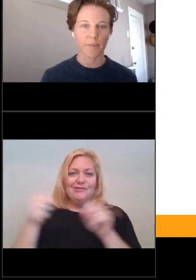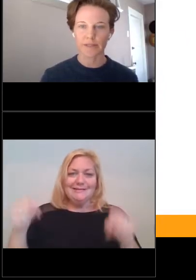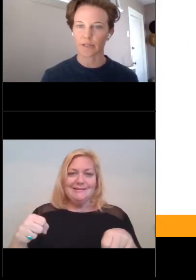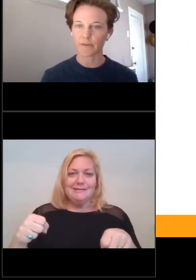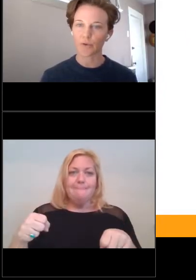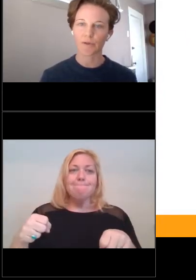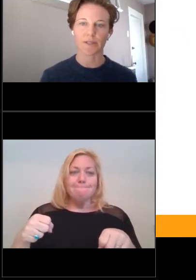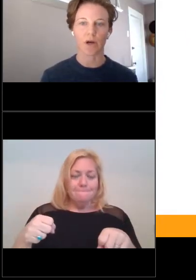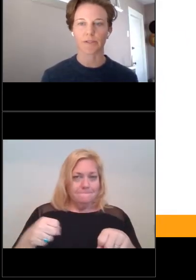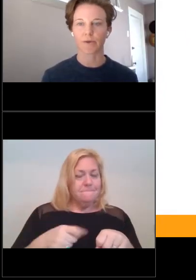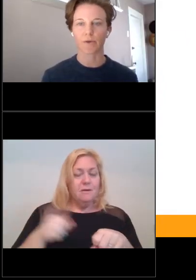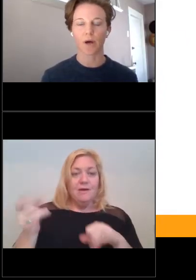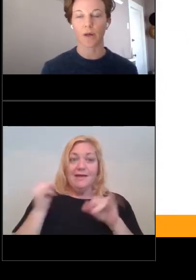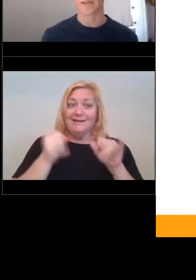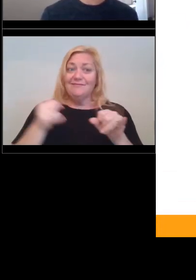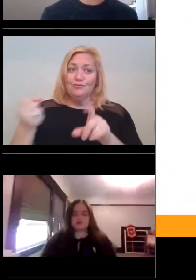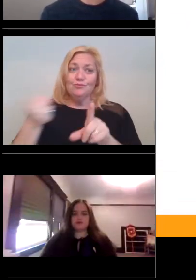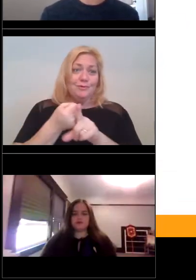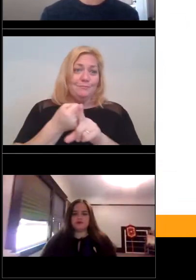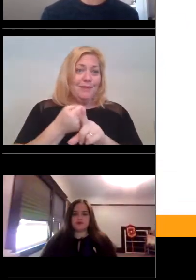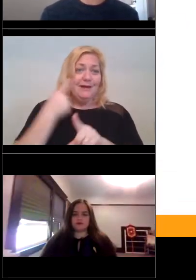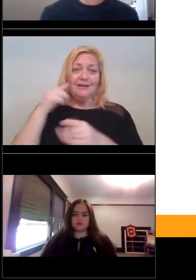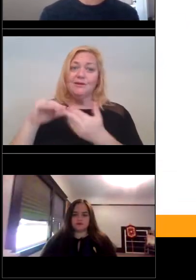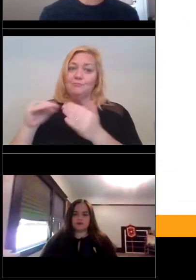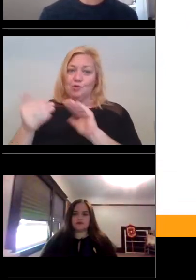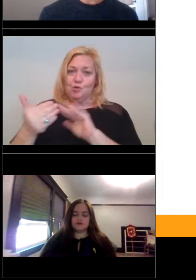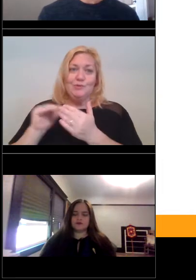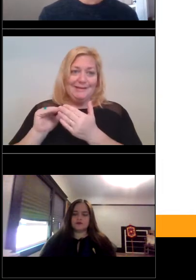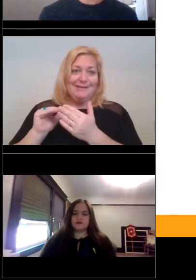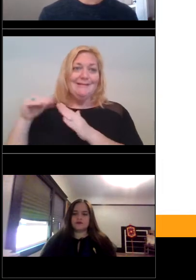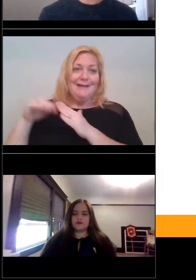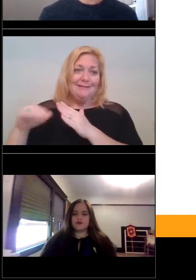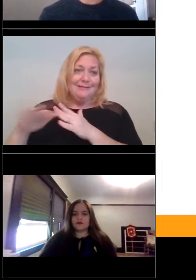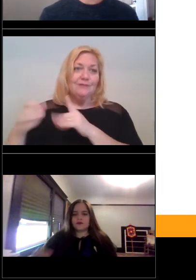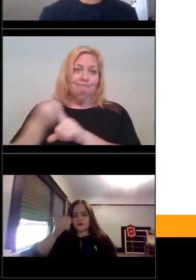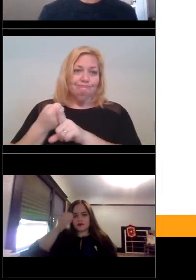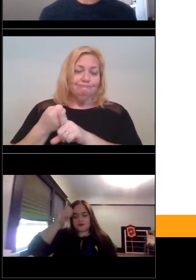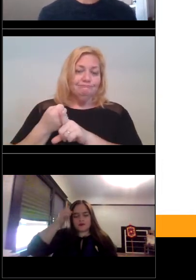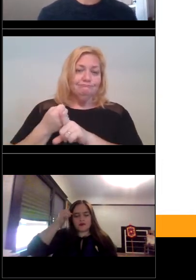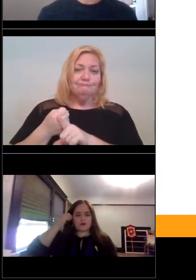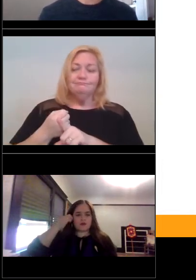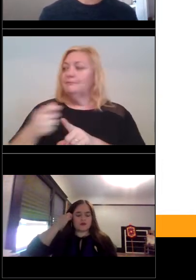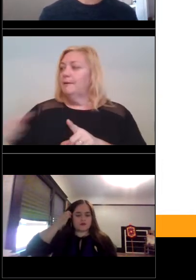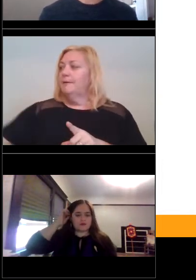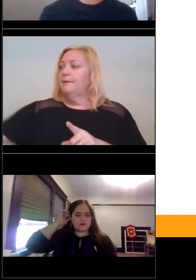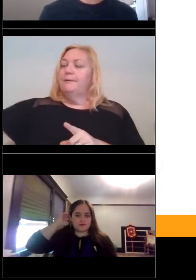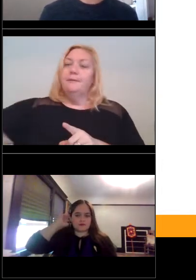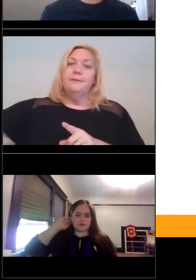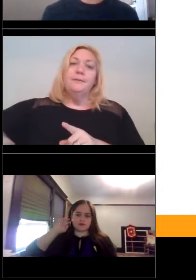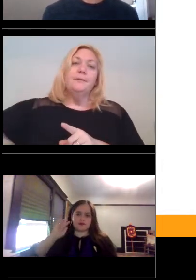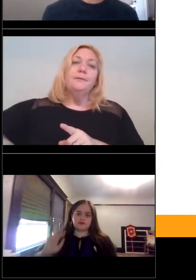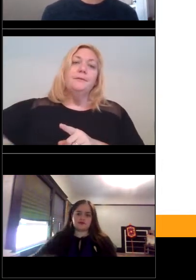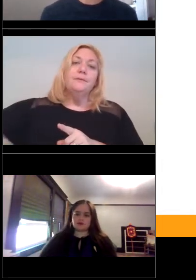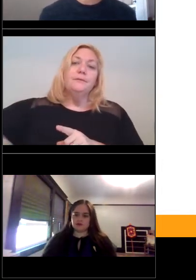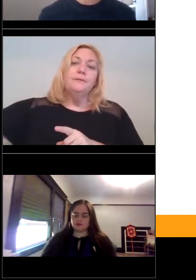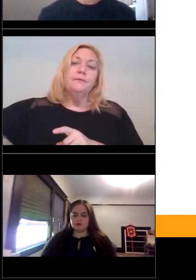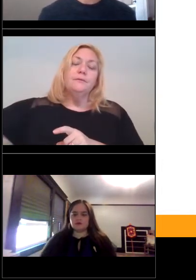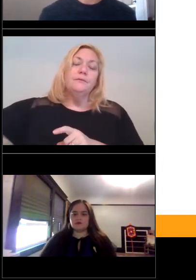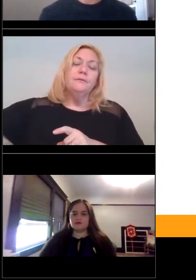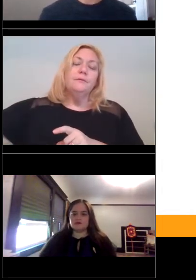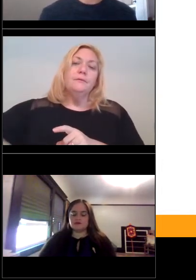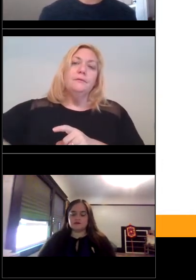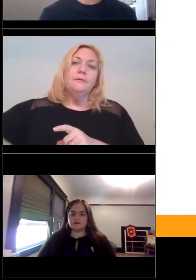both on them as individuals and also on the communities that they live in. And part of this process will be identifying